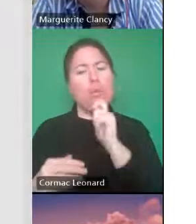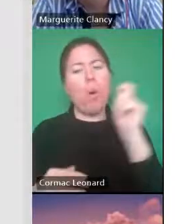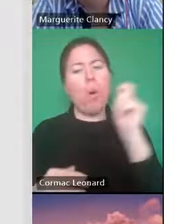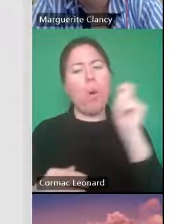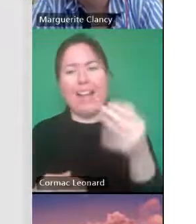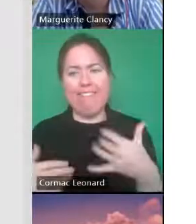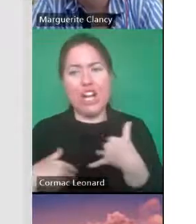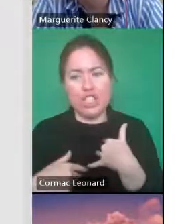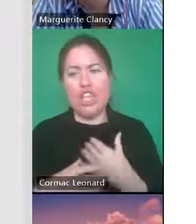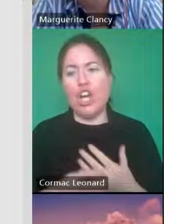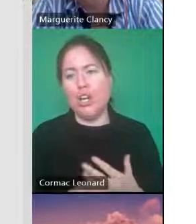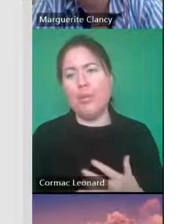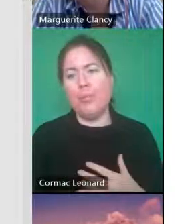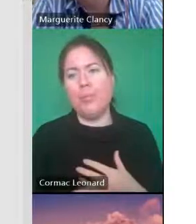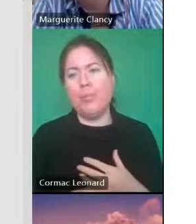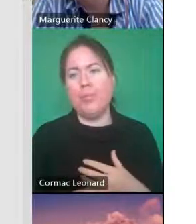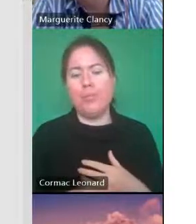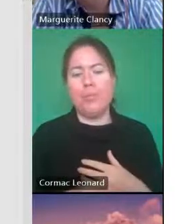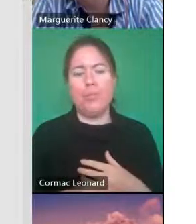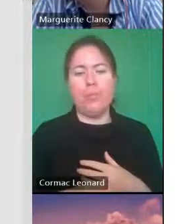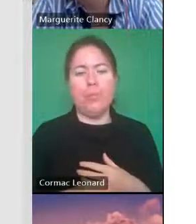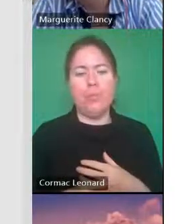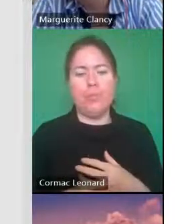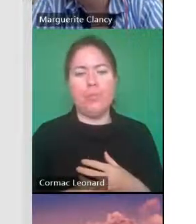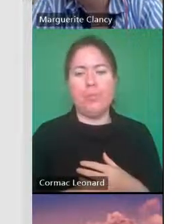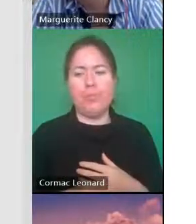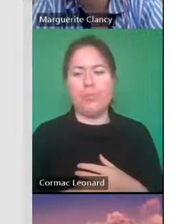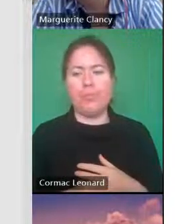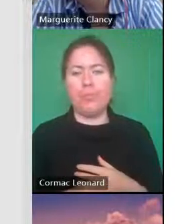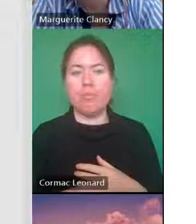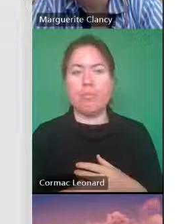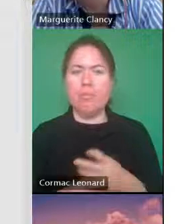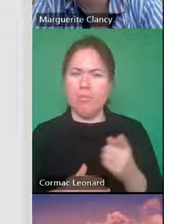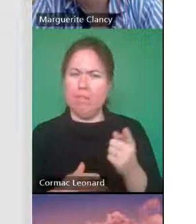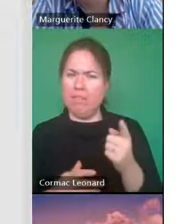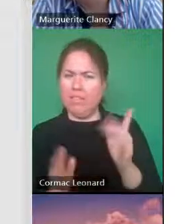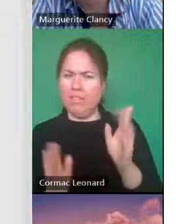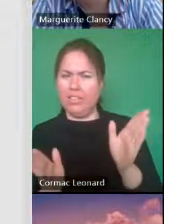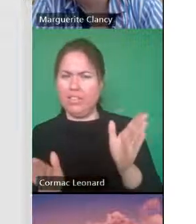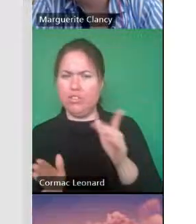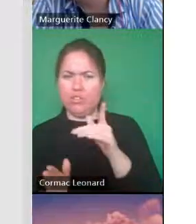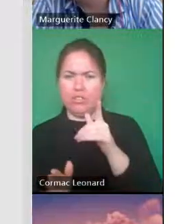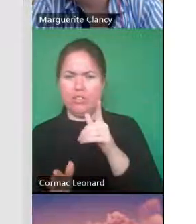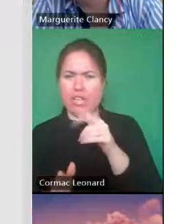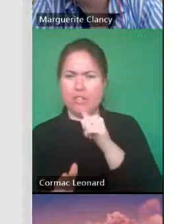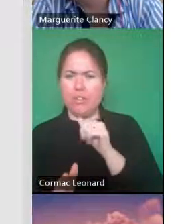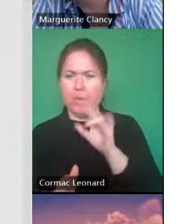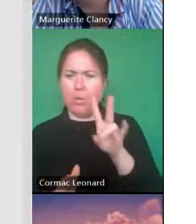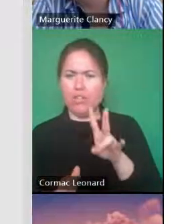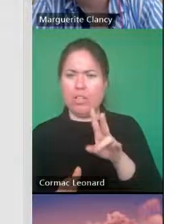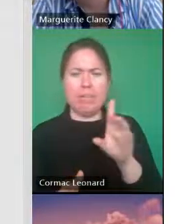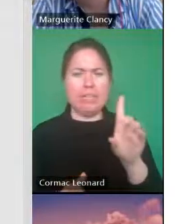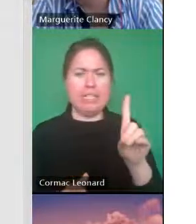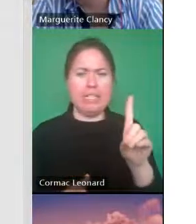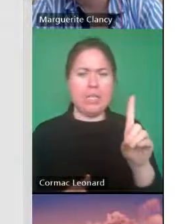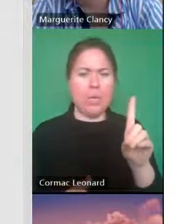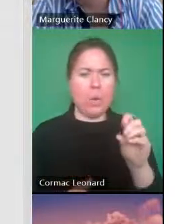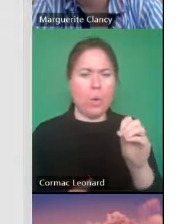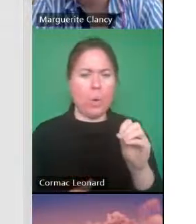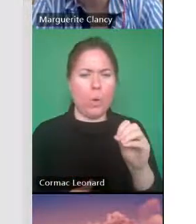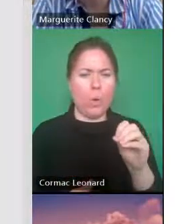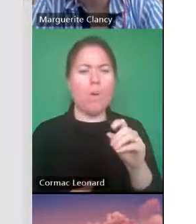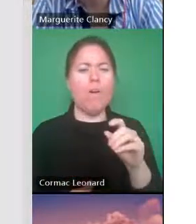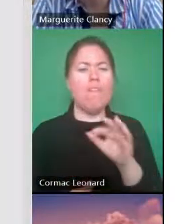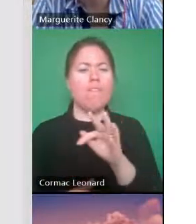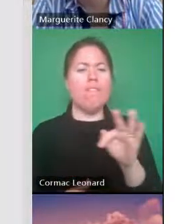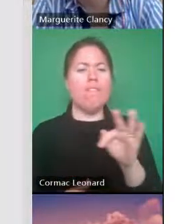are concerned about somebody. Have we covered this already? I'm a DO from Ruben. I'm a DO managing a